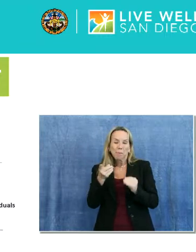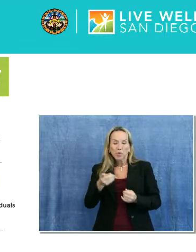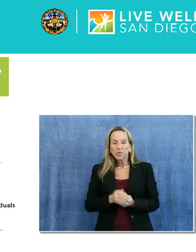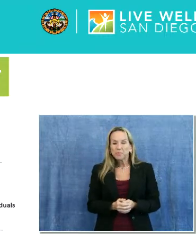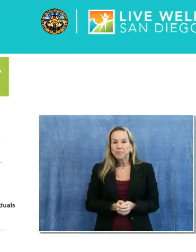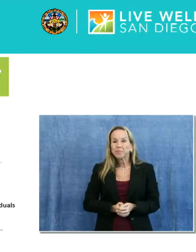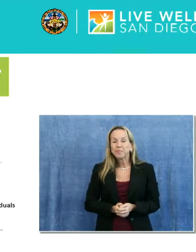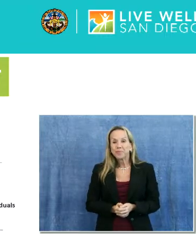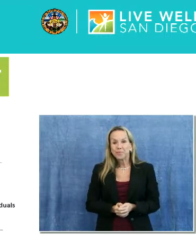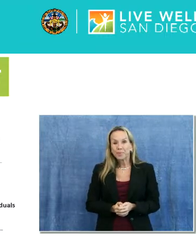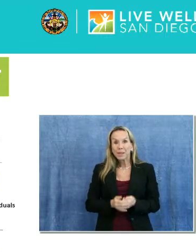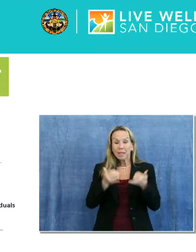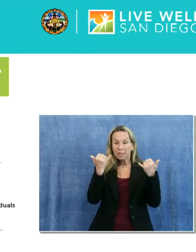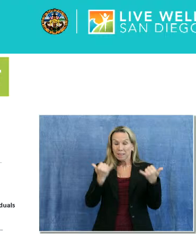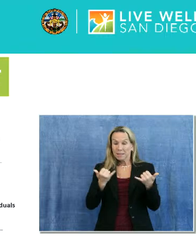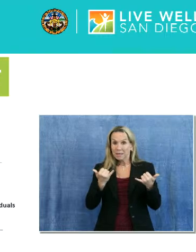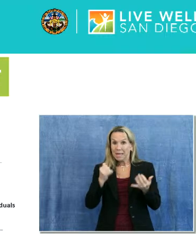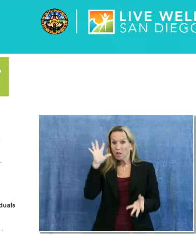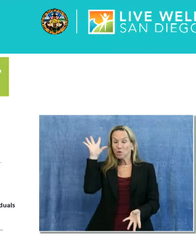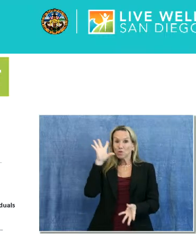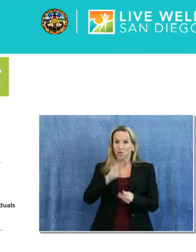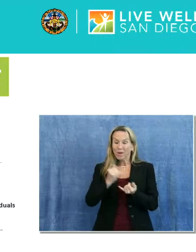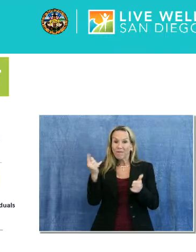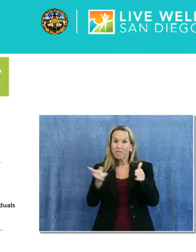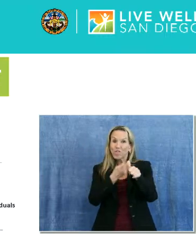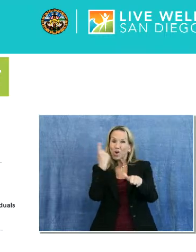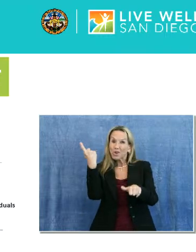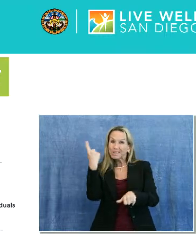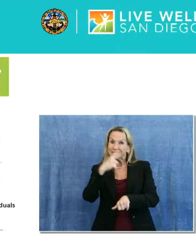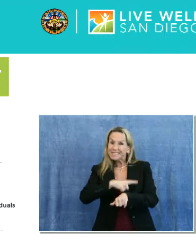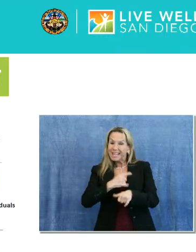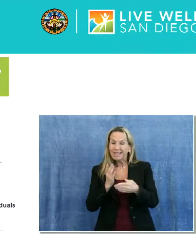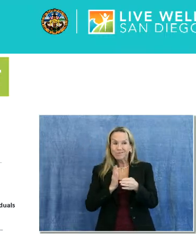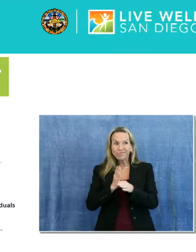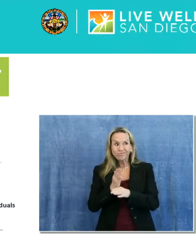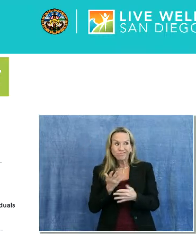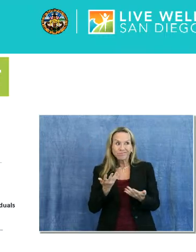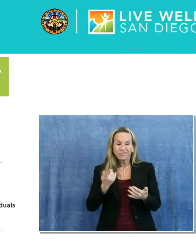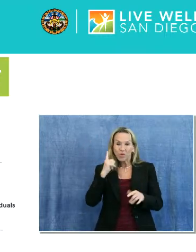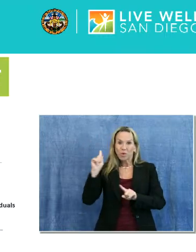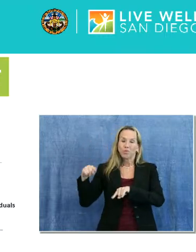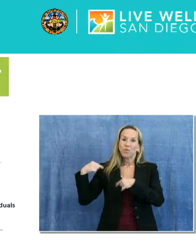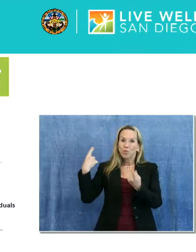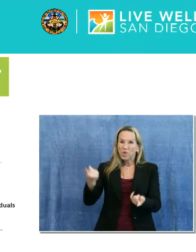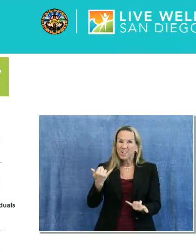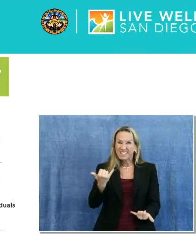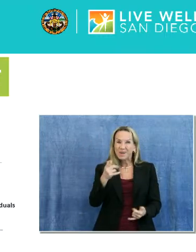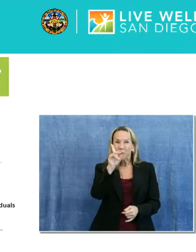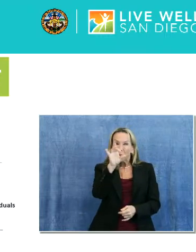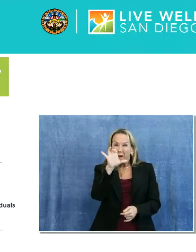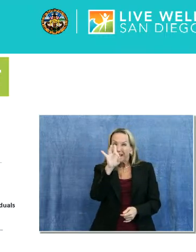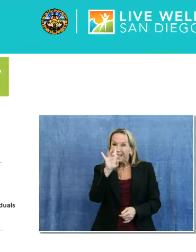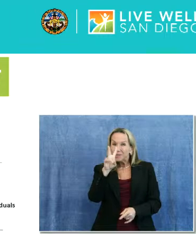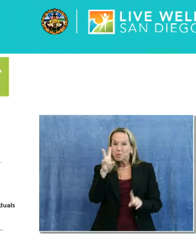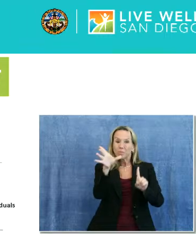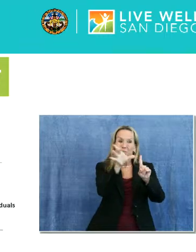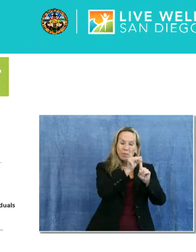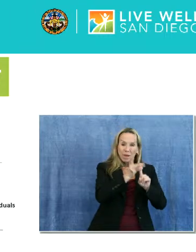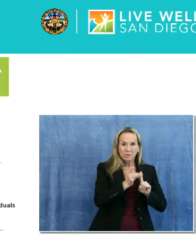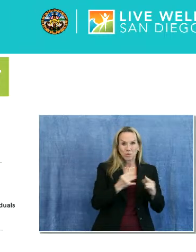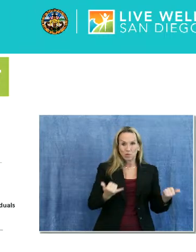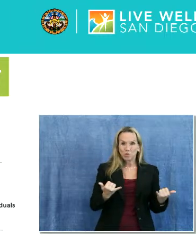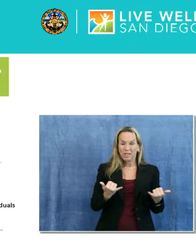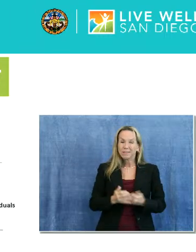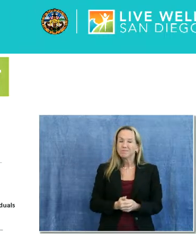today's totals, this is the first day in quite a while. We're reporting under 200 cases, 182 positive cases being reported